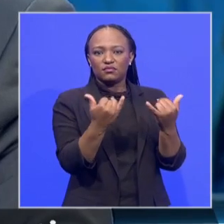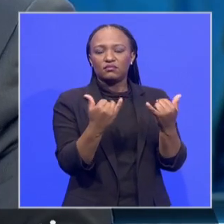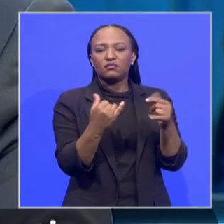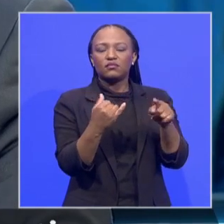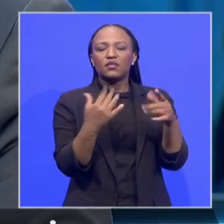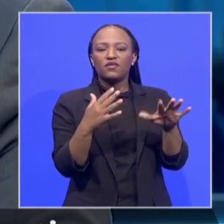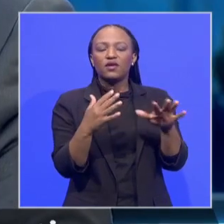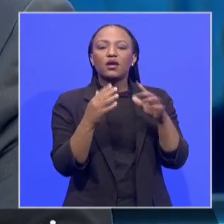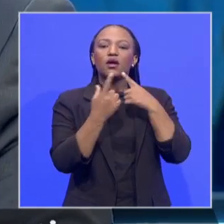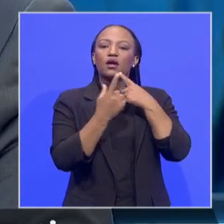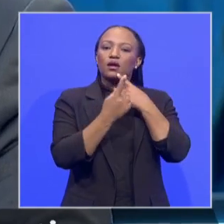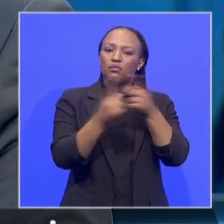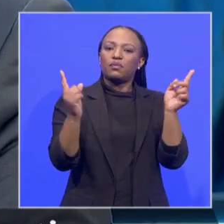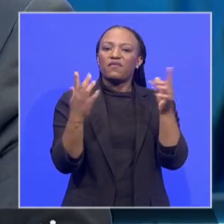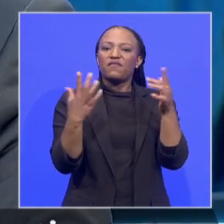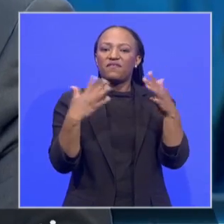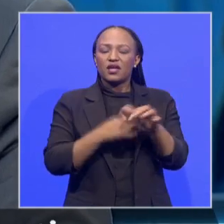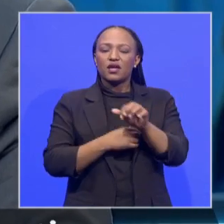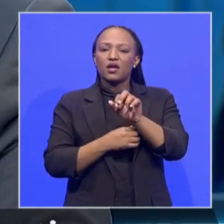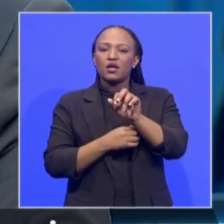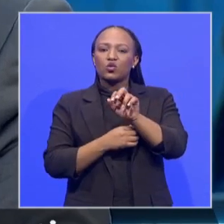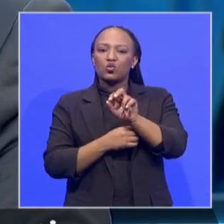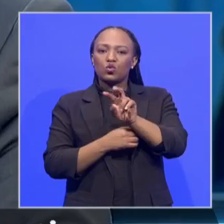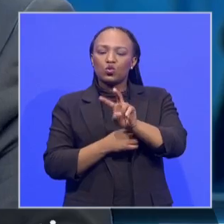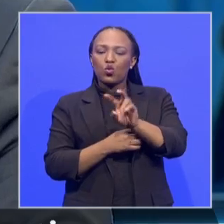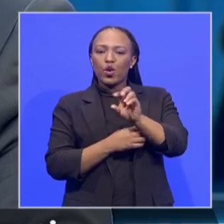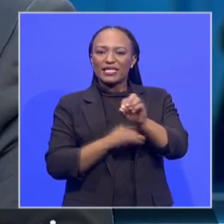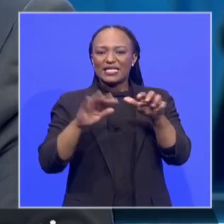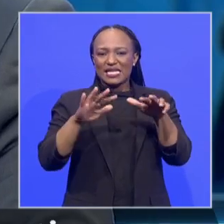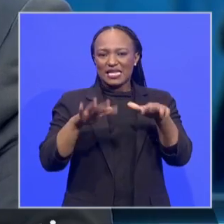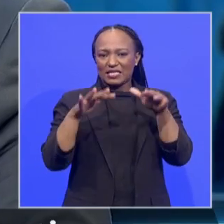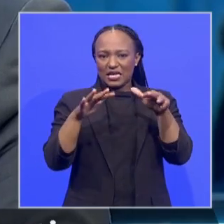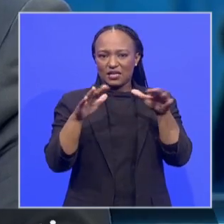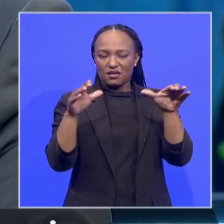were declared in 2019, at that time ANC was